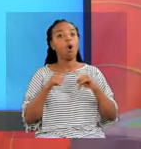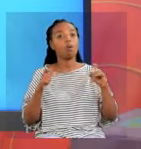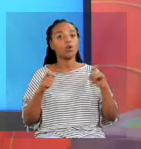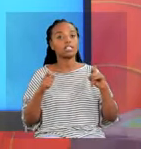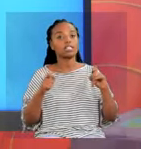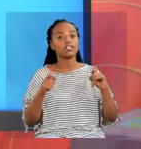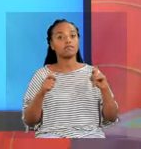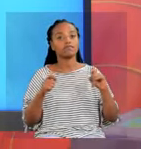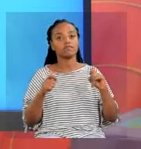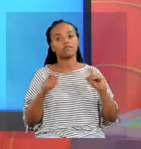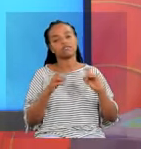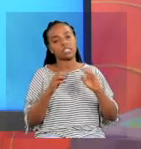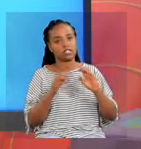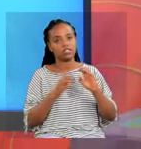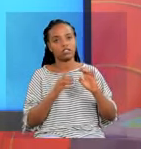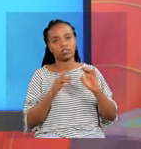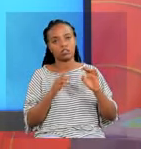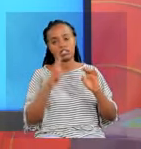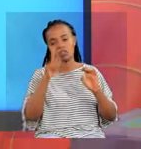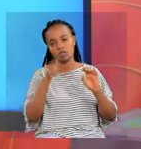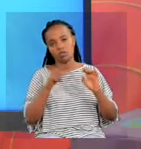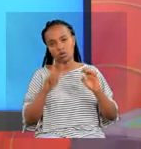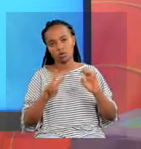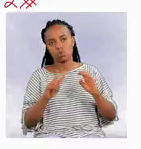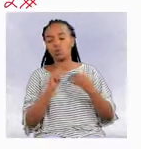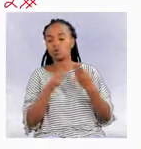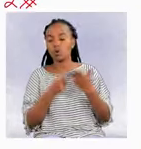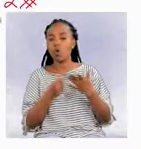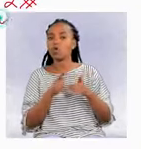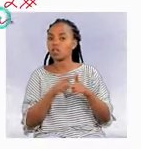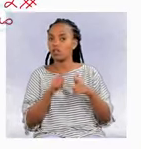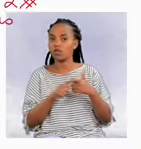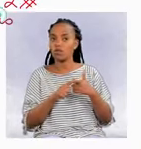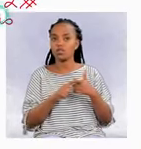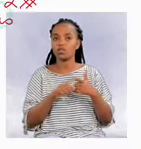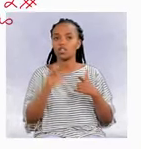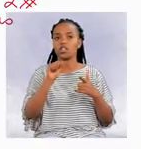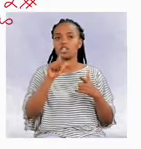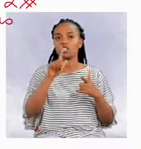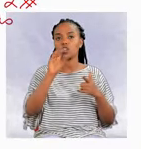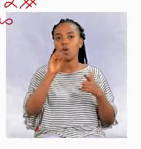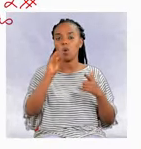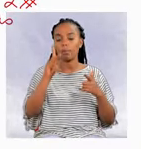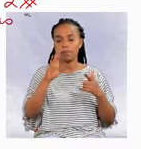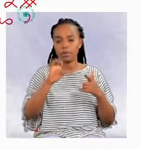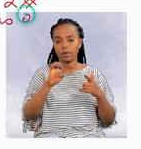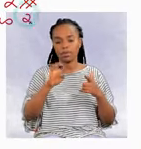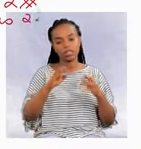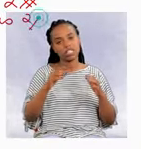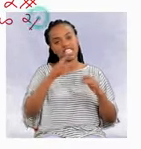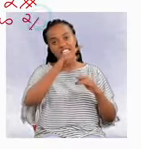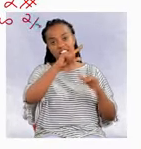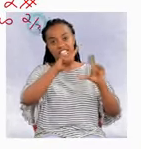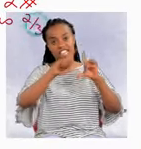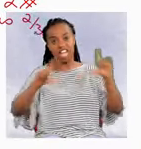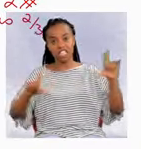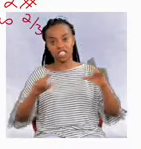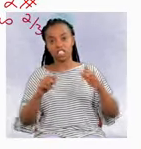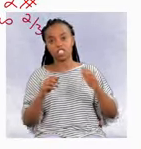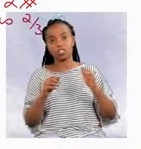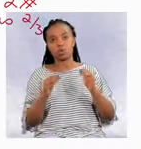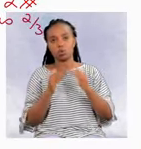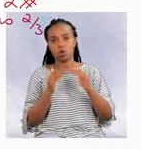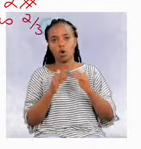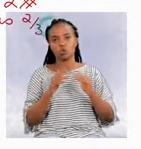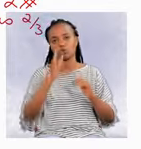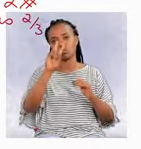reciprocal of this one. Therefore here, the slope of tangent line is, it is 2 over 3. It is 2